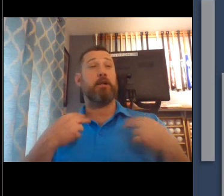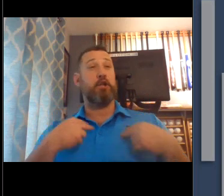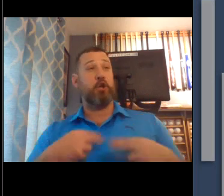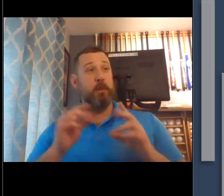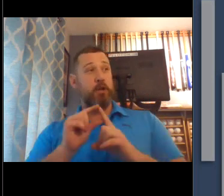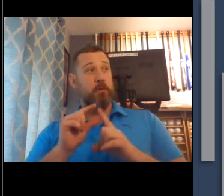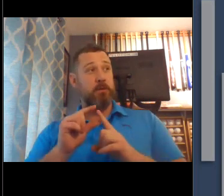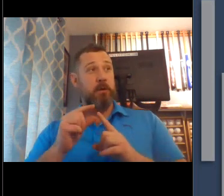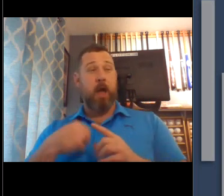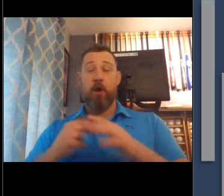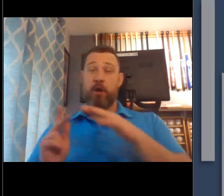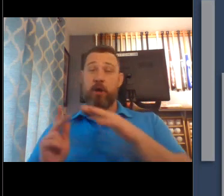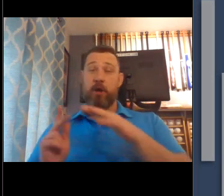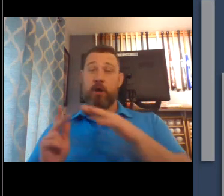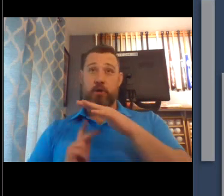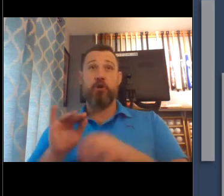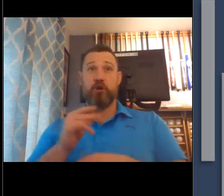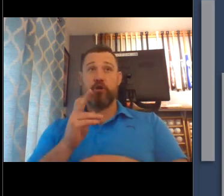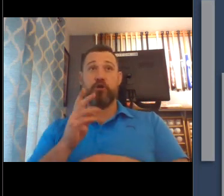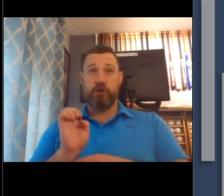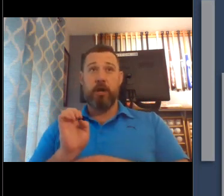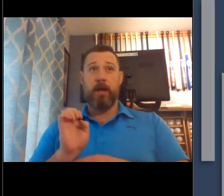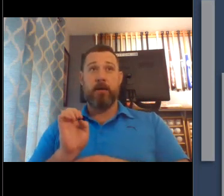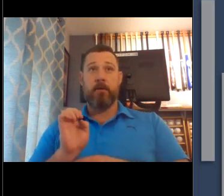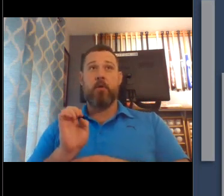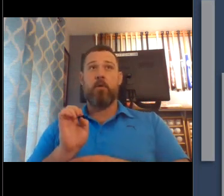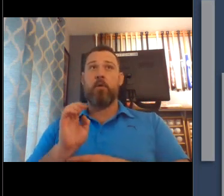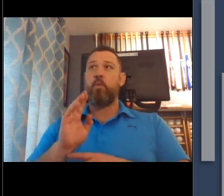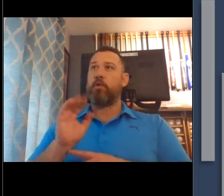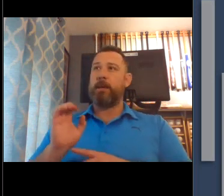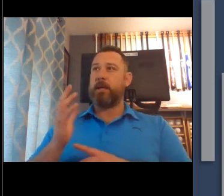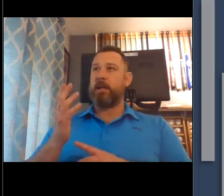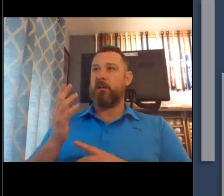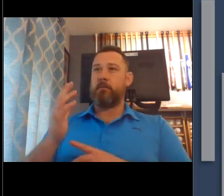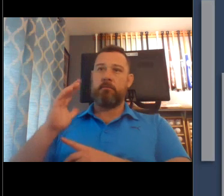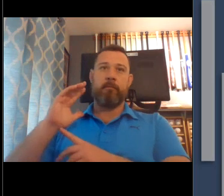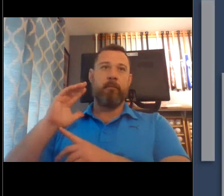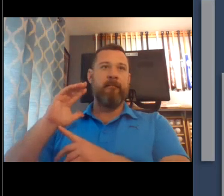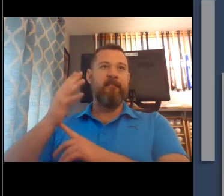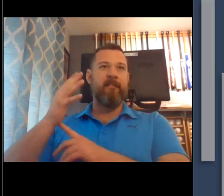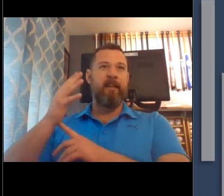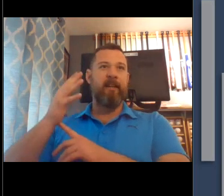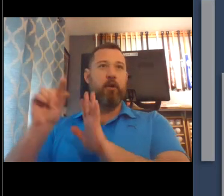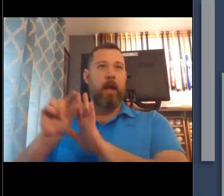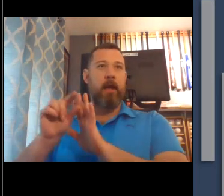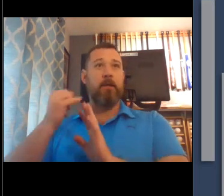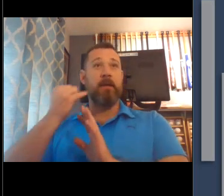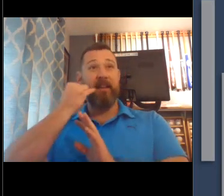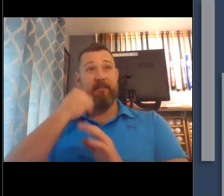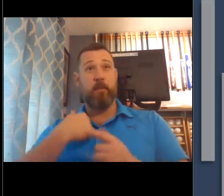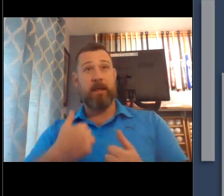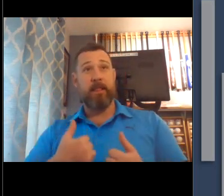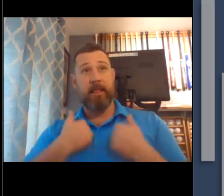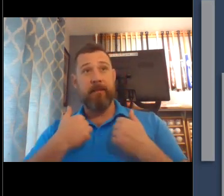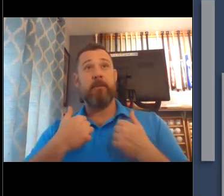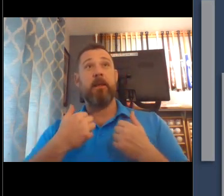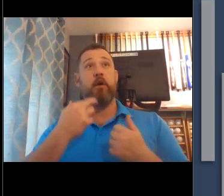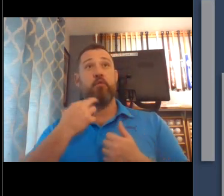kindergartner, Jake, would be in 5th grade if we lived in a rural area that was currently